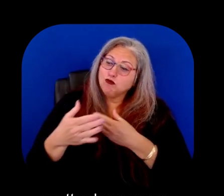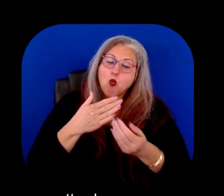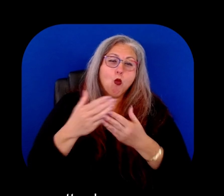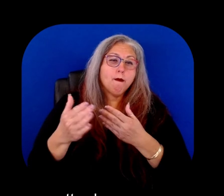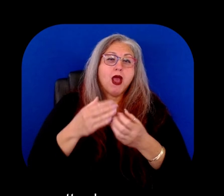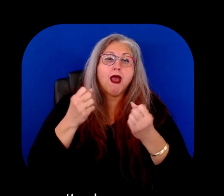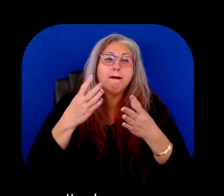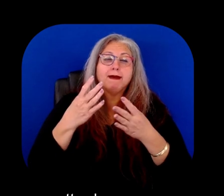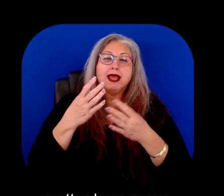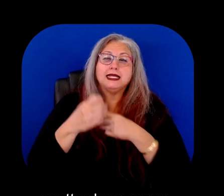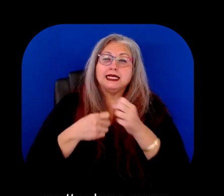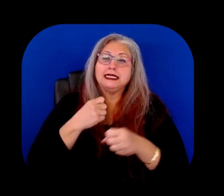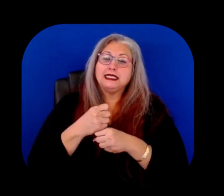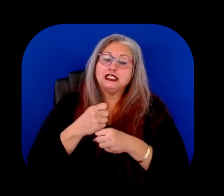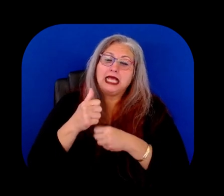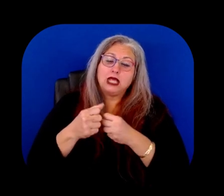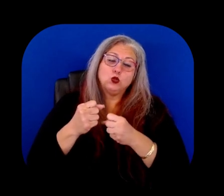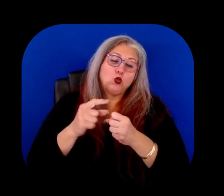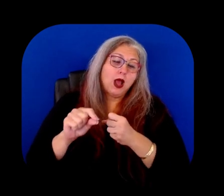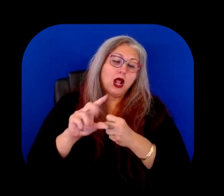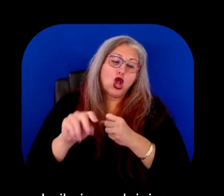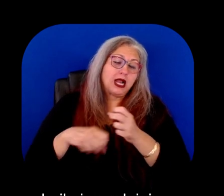many decades pass by,